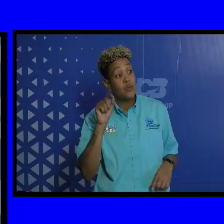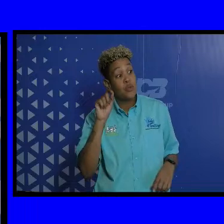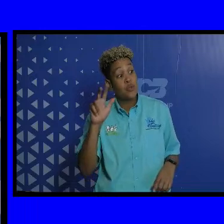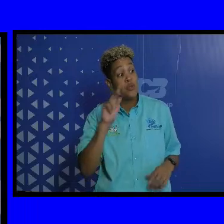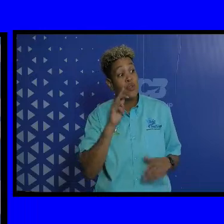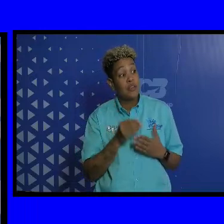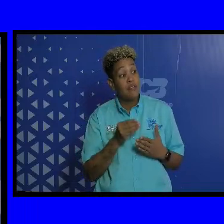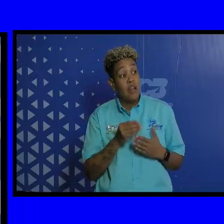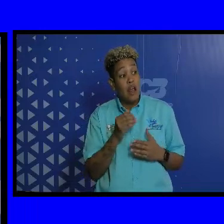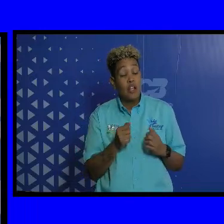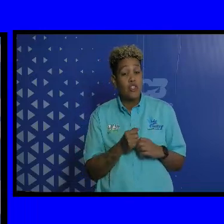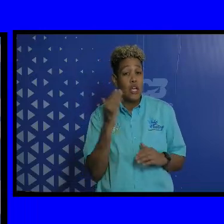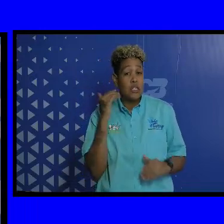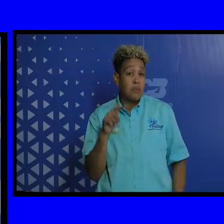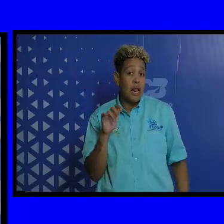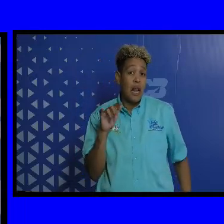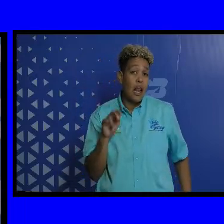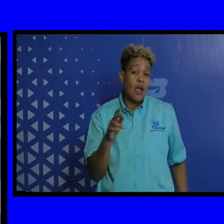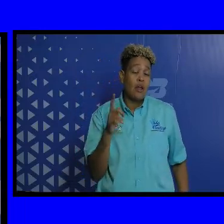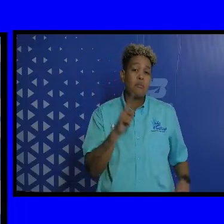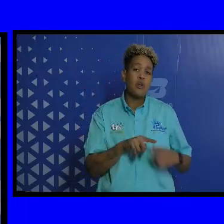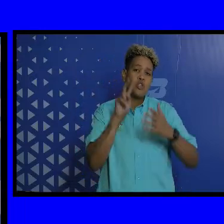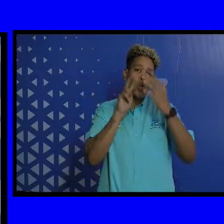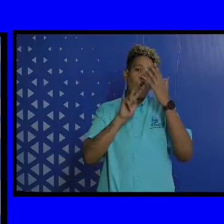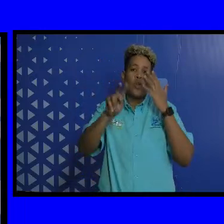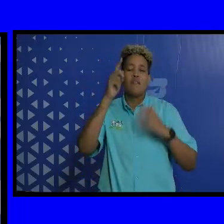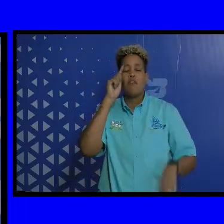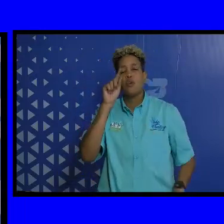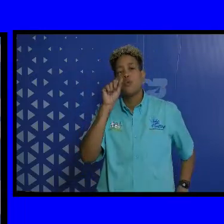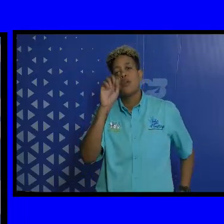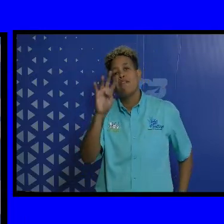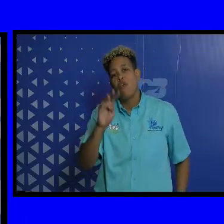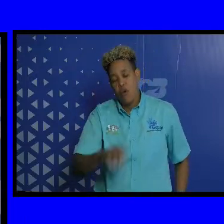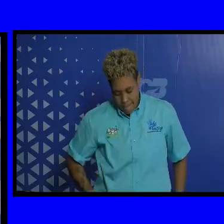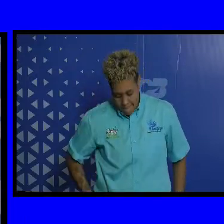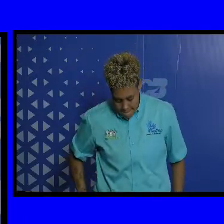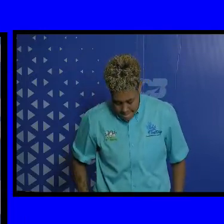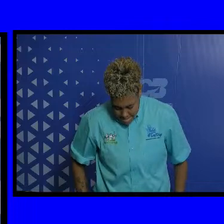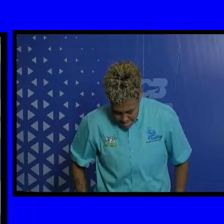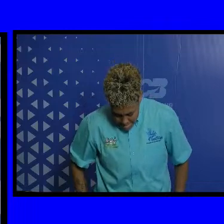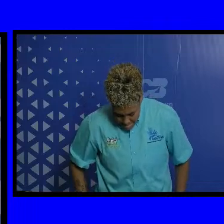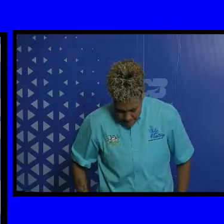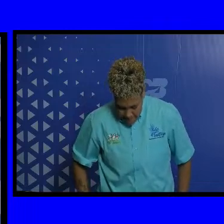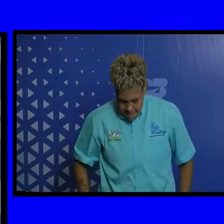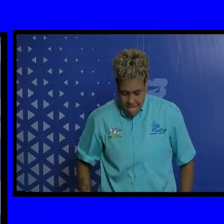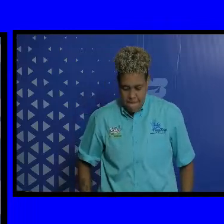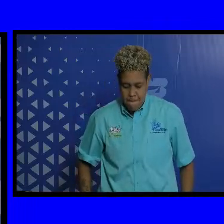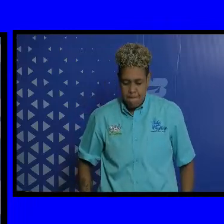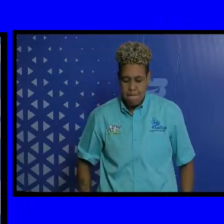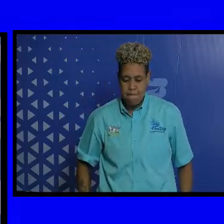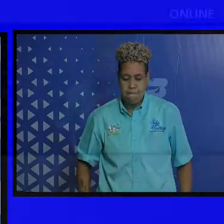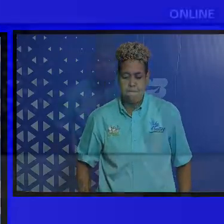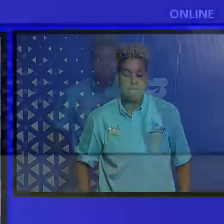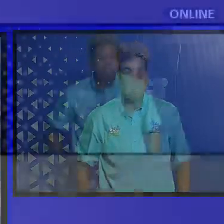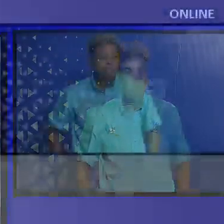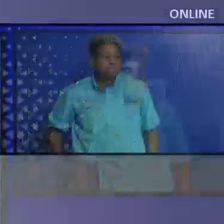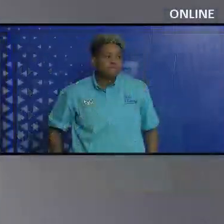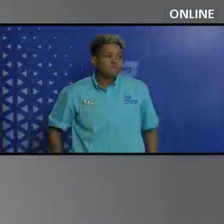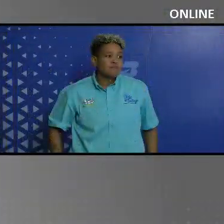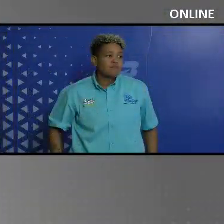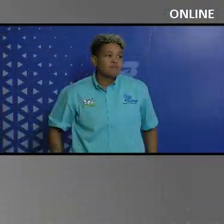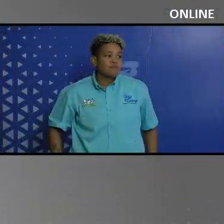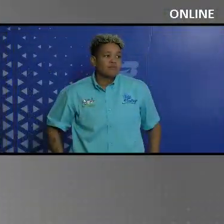2023 financial year and the outlook for 2024 as well. Ian? Thank